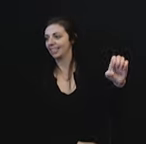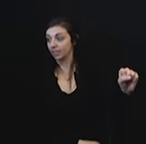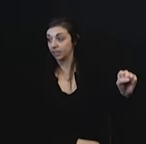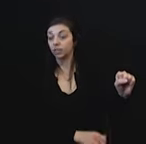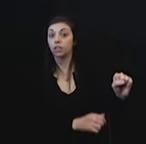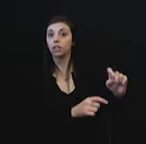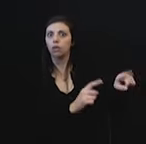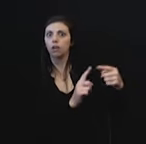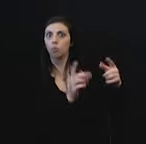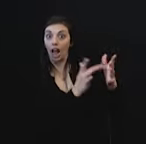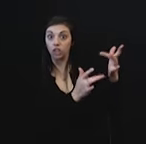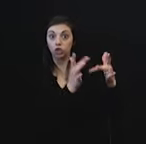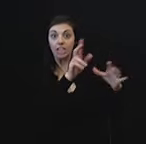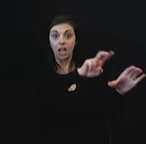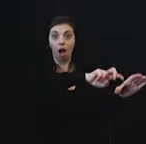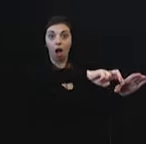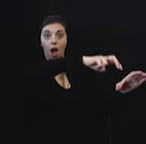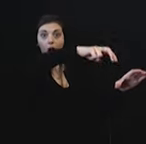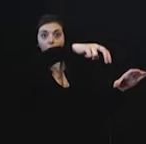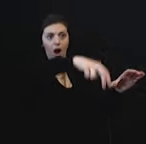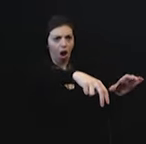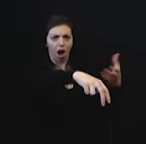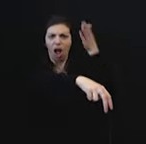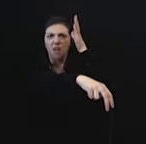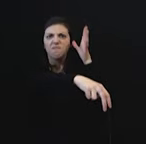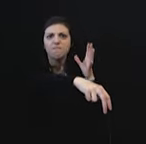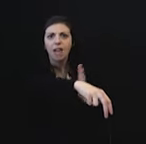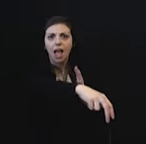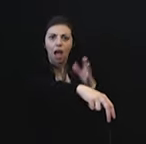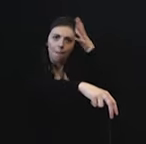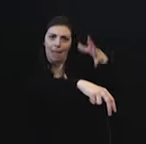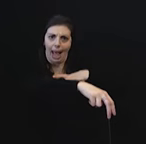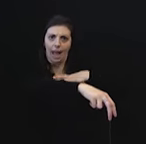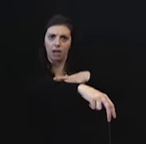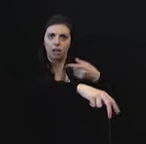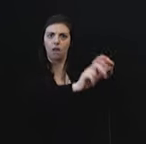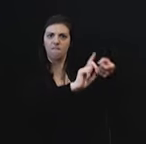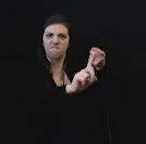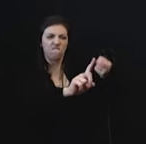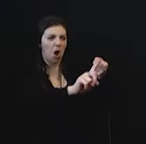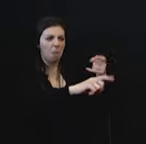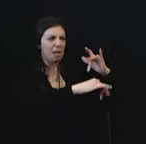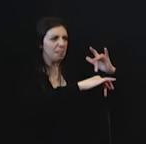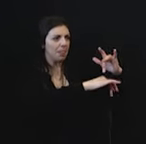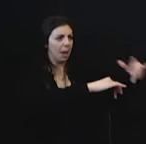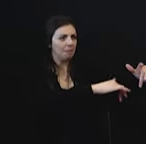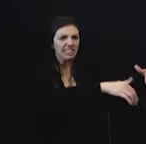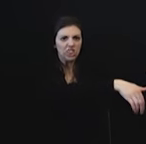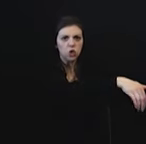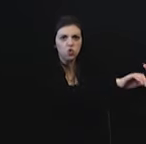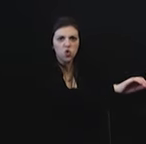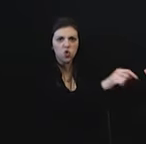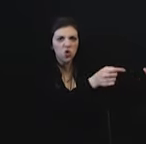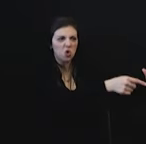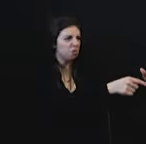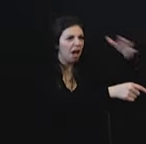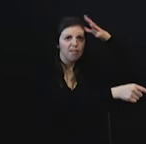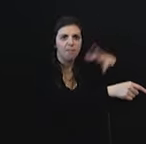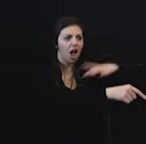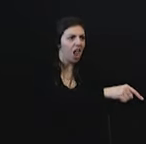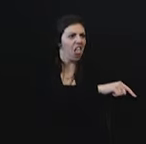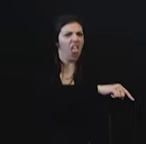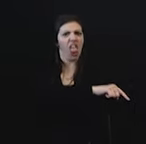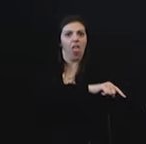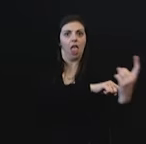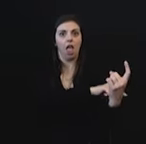by an evil spirit came out from the tombs to meet him. This man lived in the burial